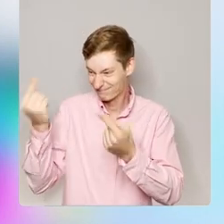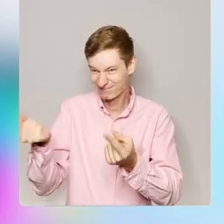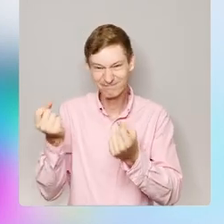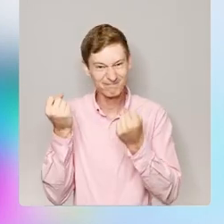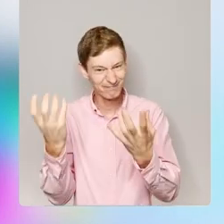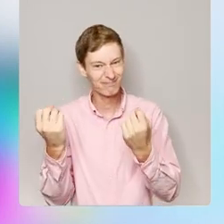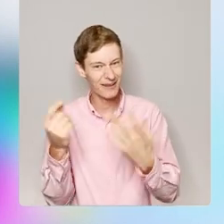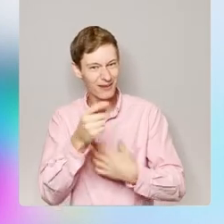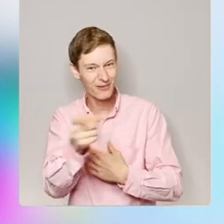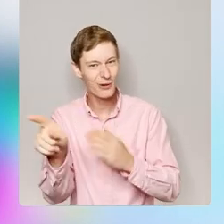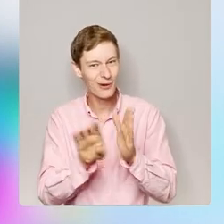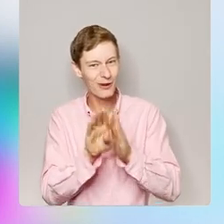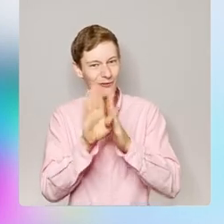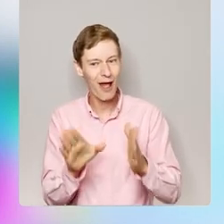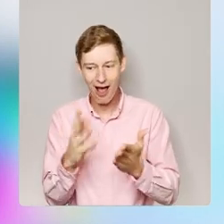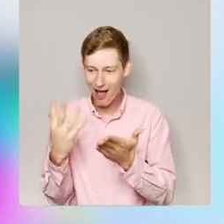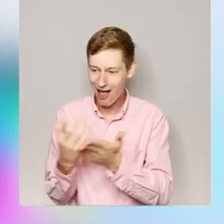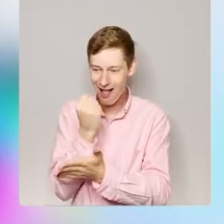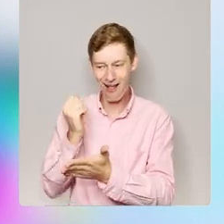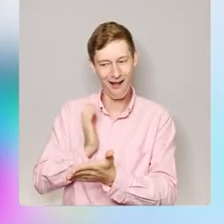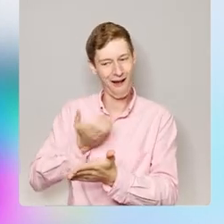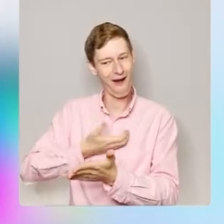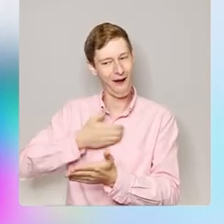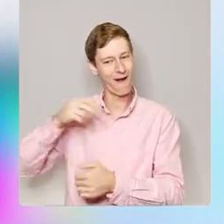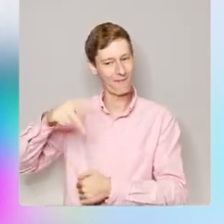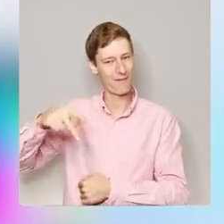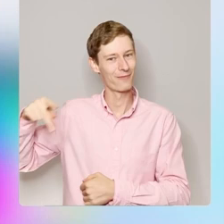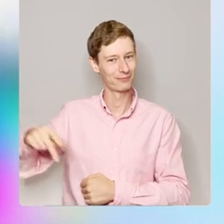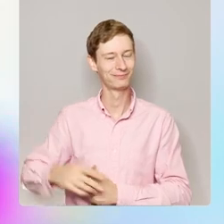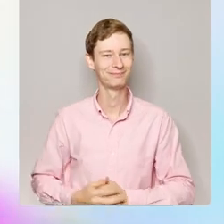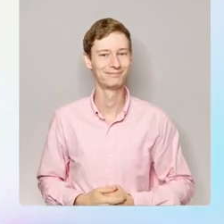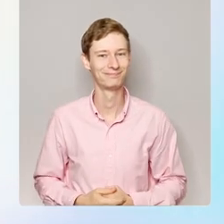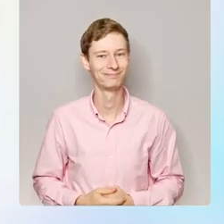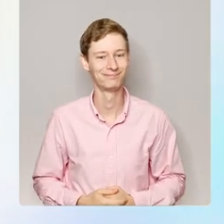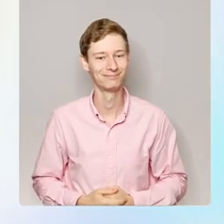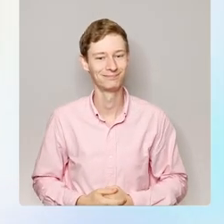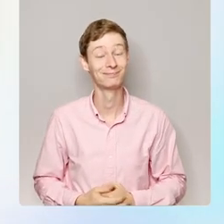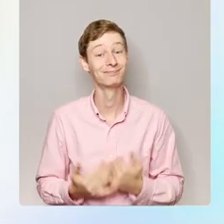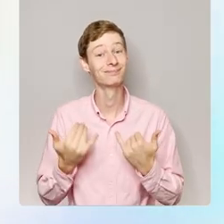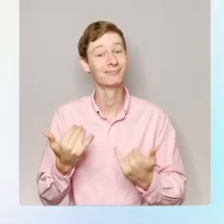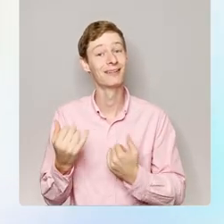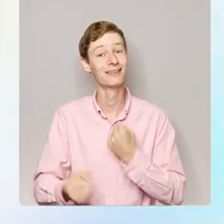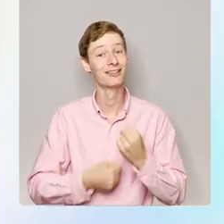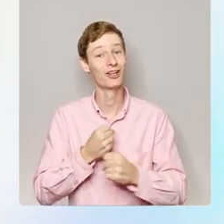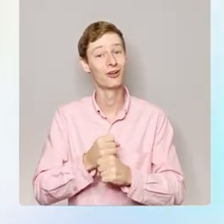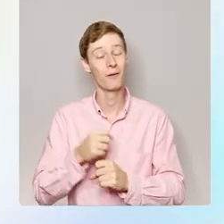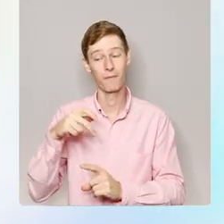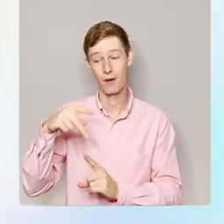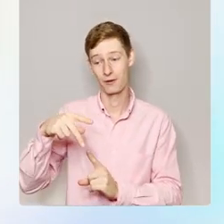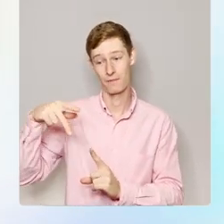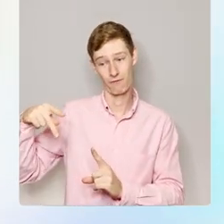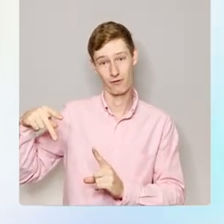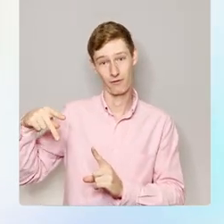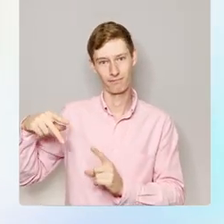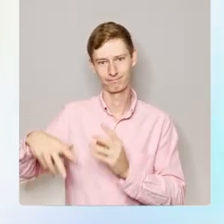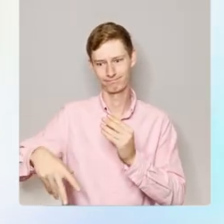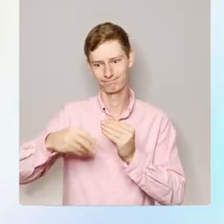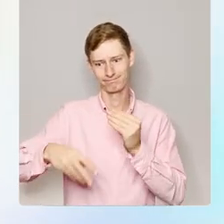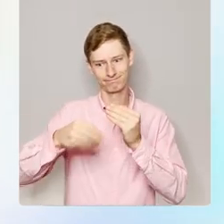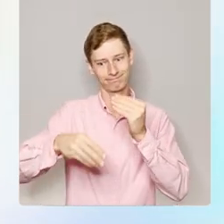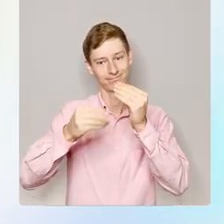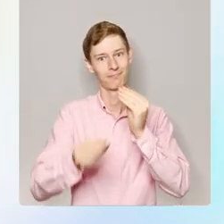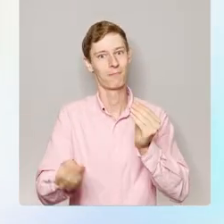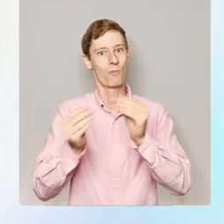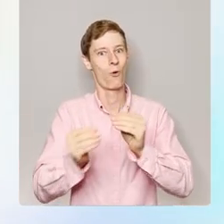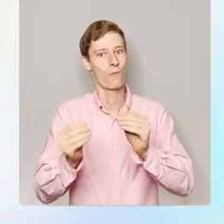of developers building experiences leveraging our platform. This year, Presence Platform has added